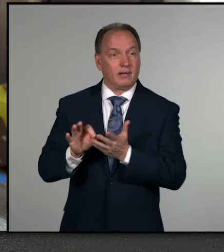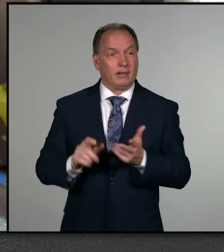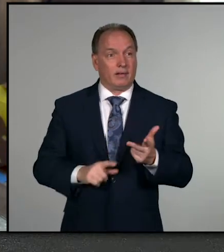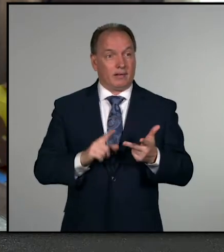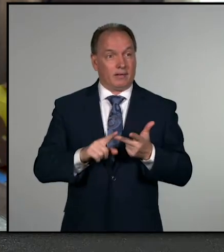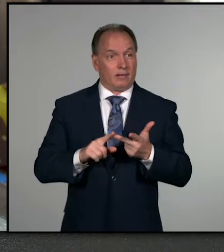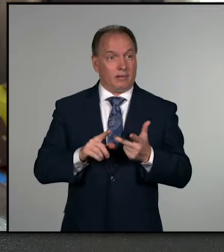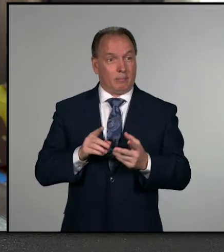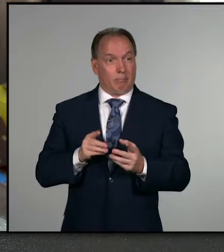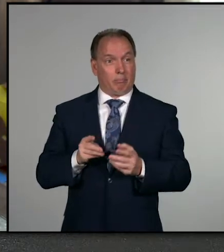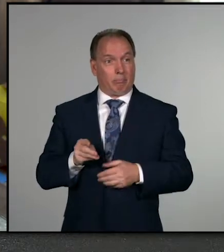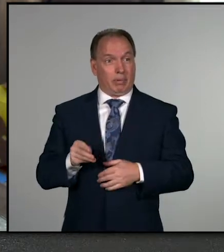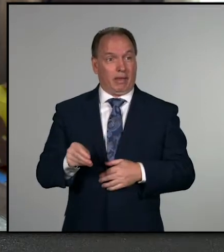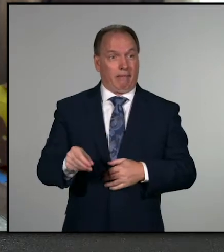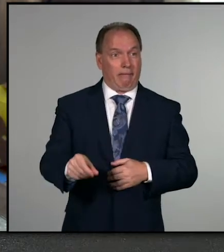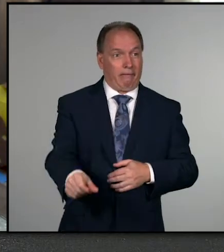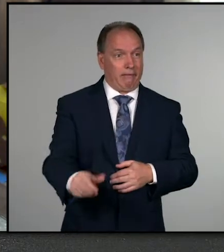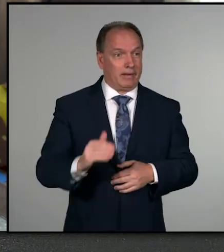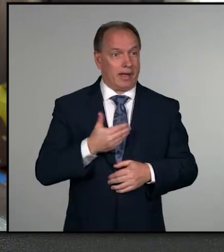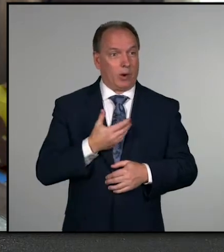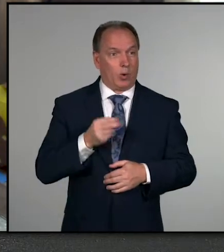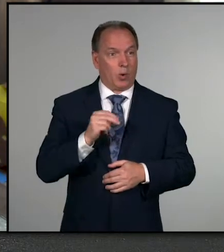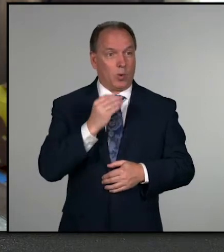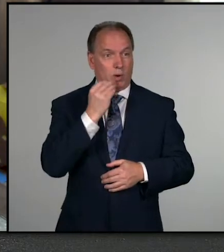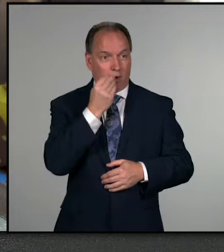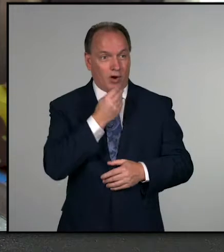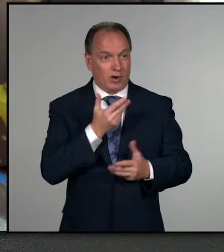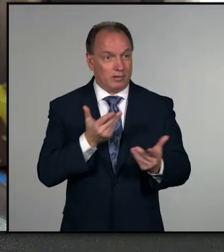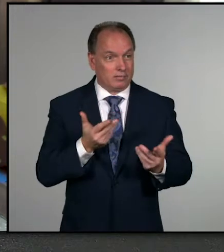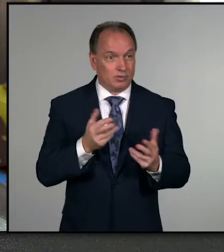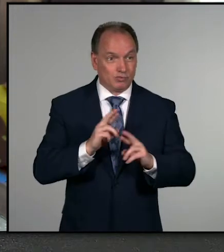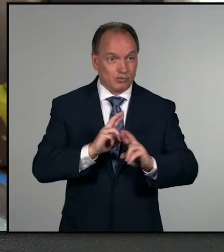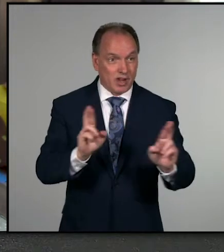own garden. Are you ready to get started?